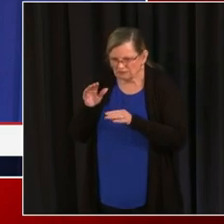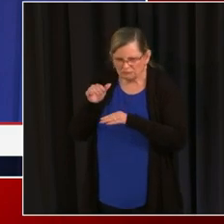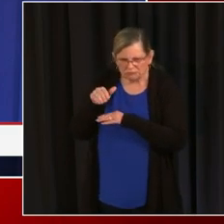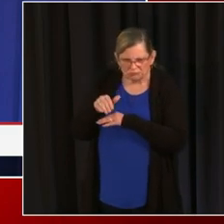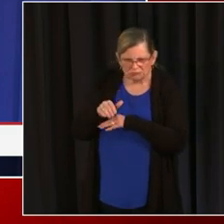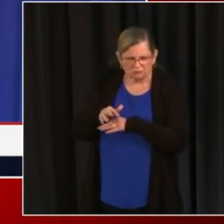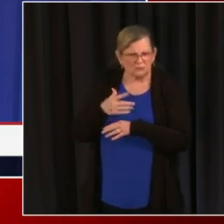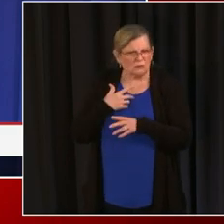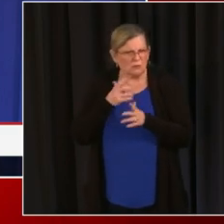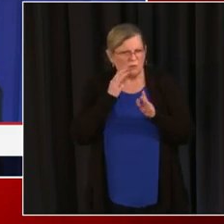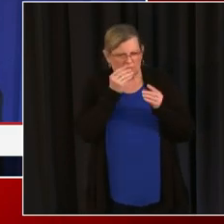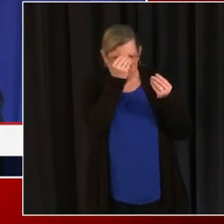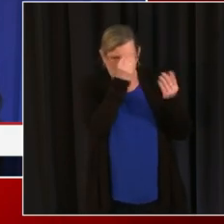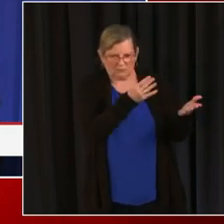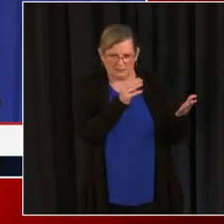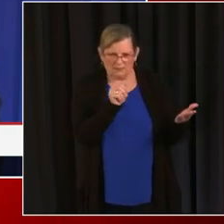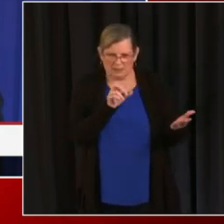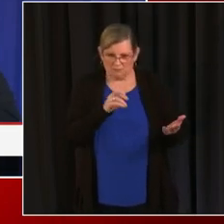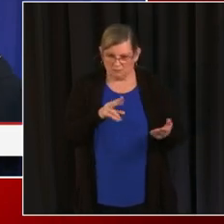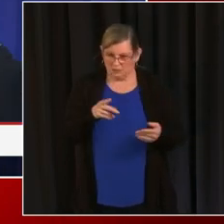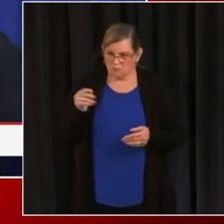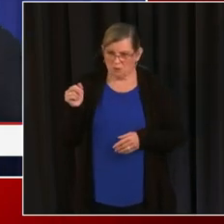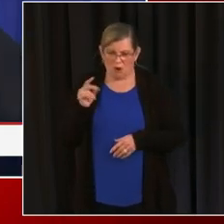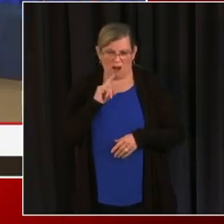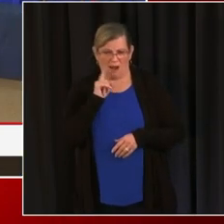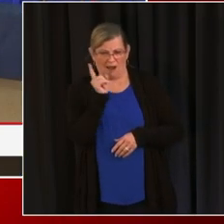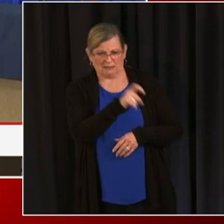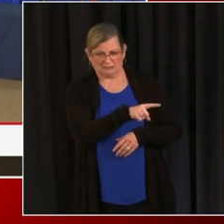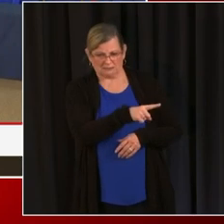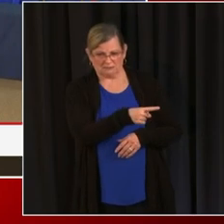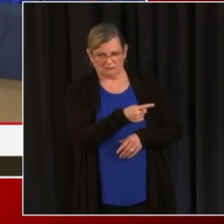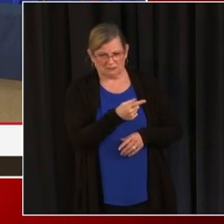or maybe Dr. Nesbitt can answer this, is that what you want to see? Is